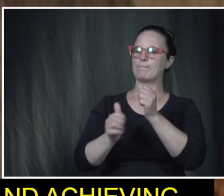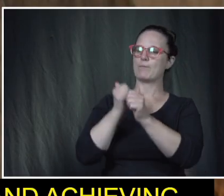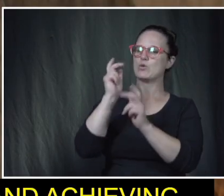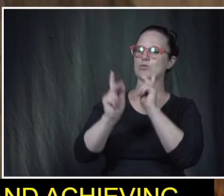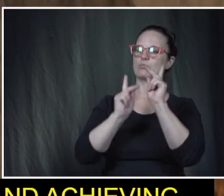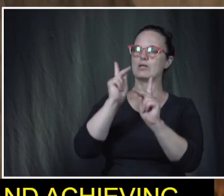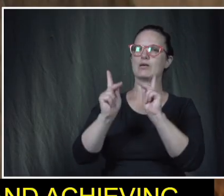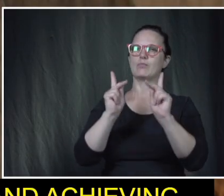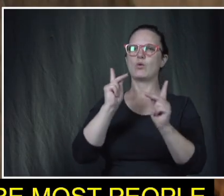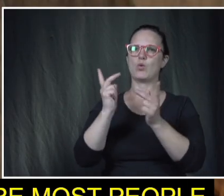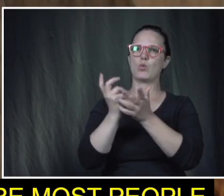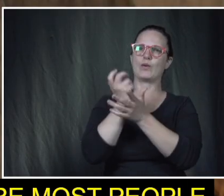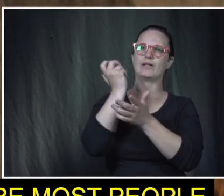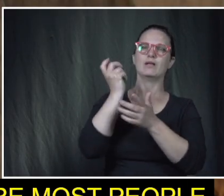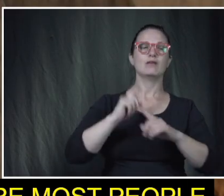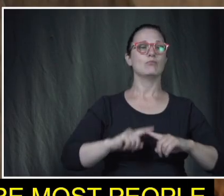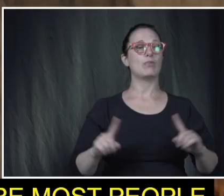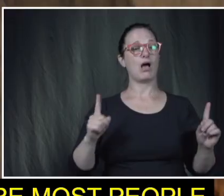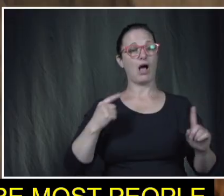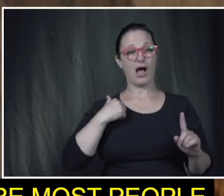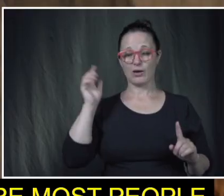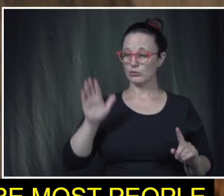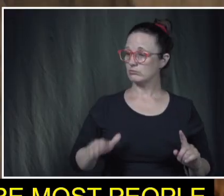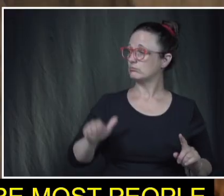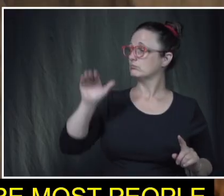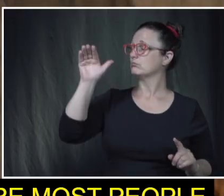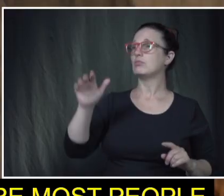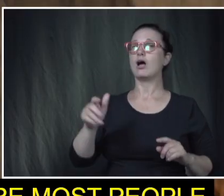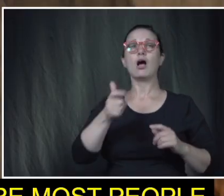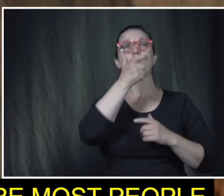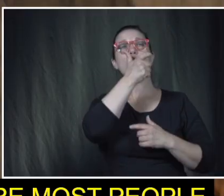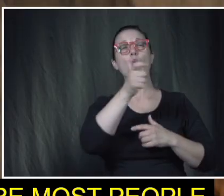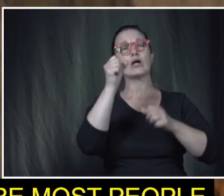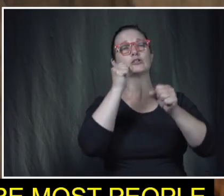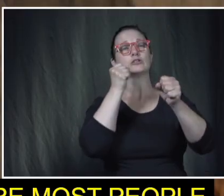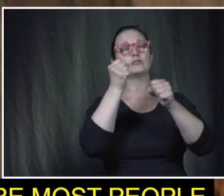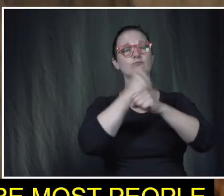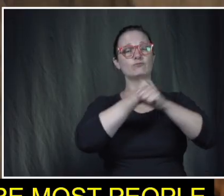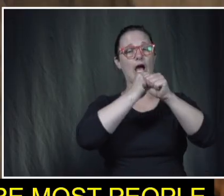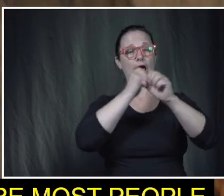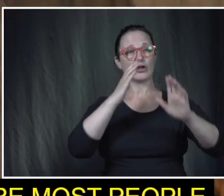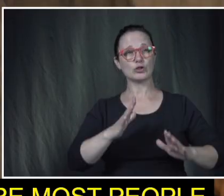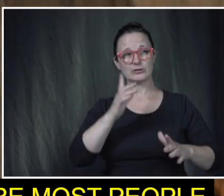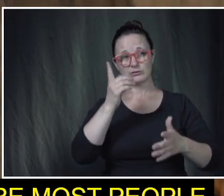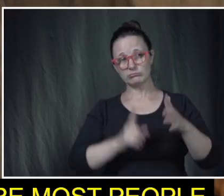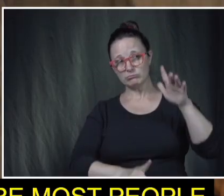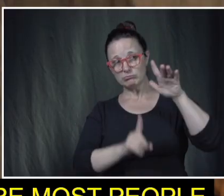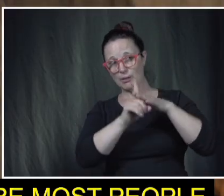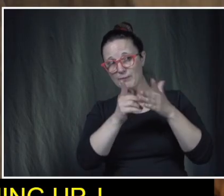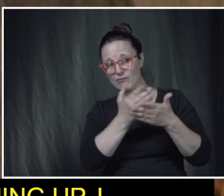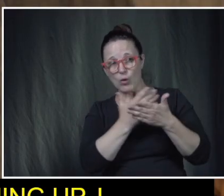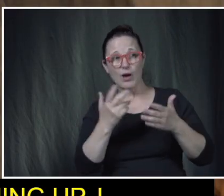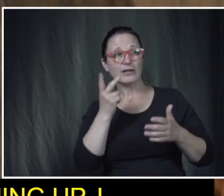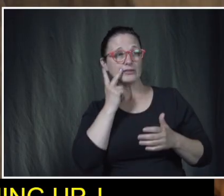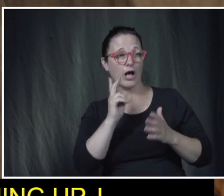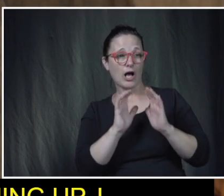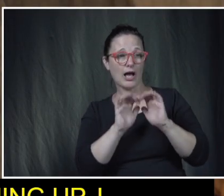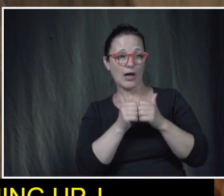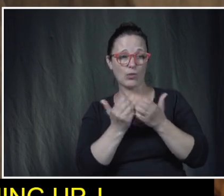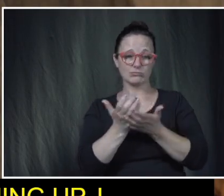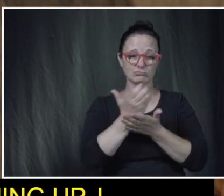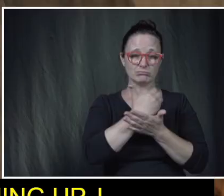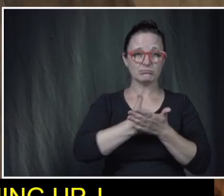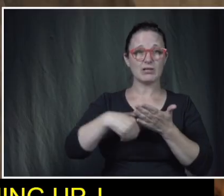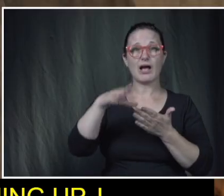way. When I was coming up, I watched fighters who came before me. I saw how they got money, the fame, and blew it all